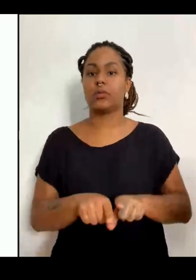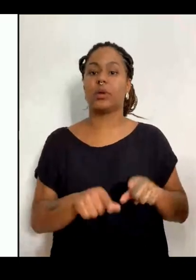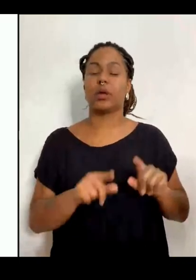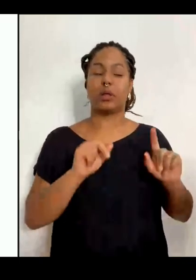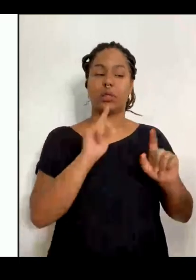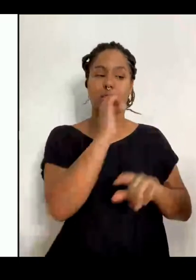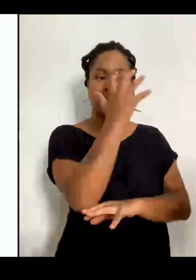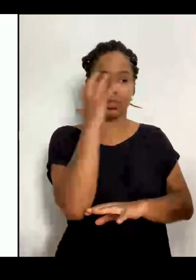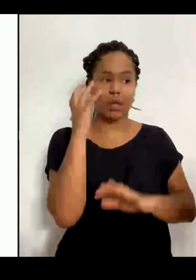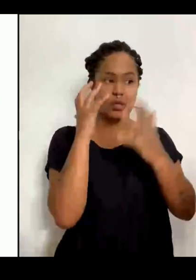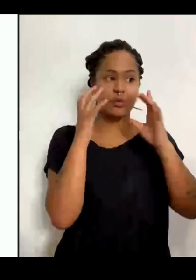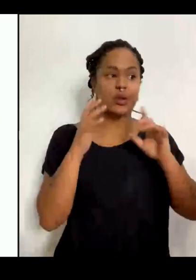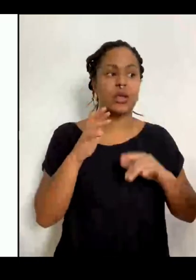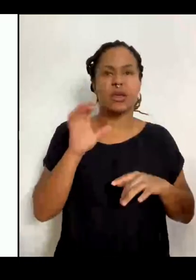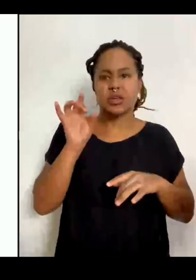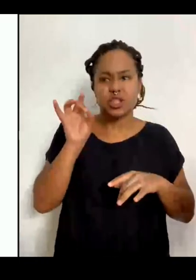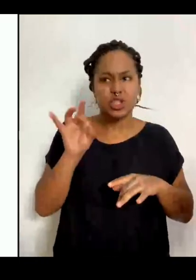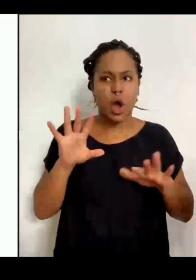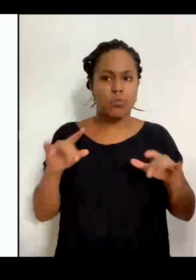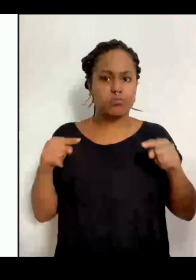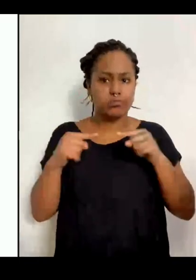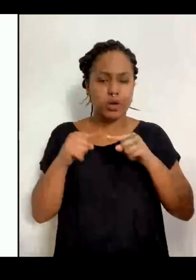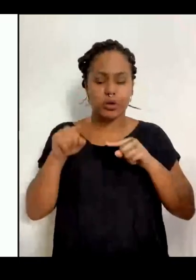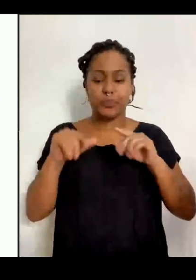also a problem of erotophobia